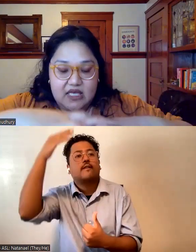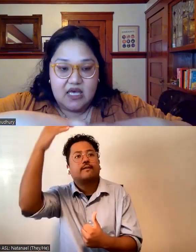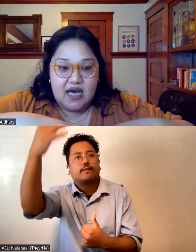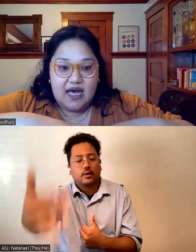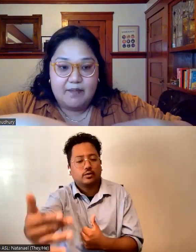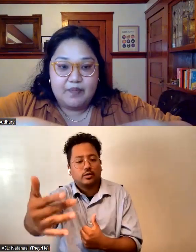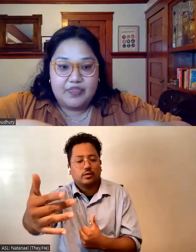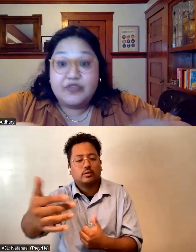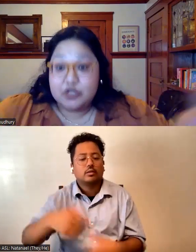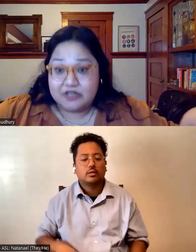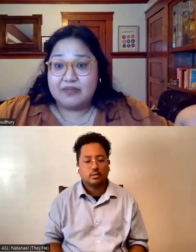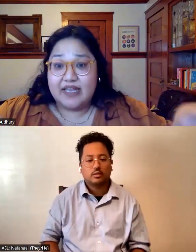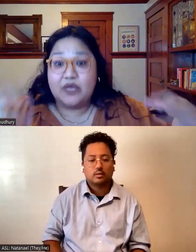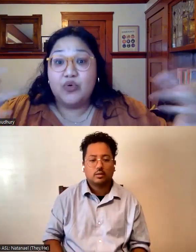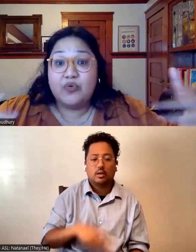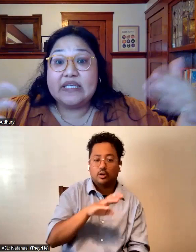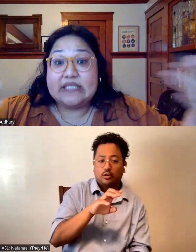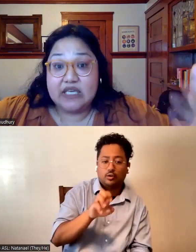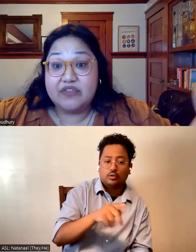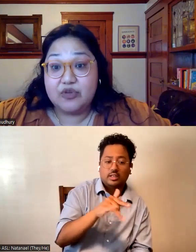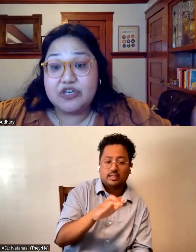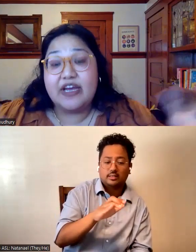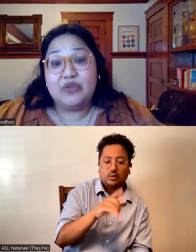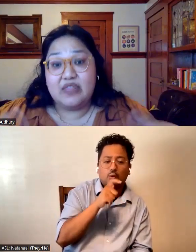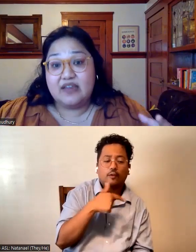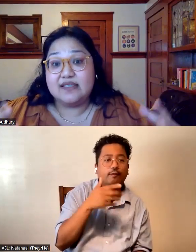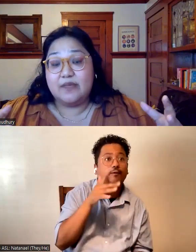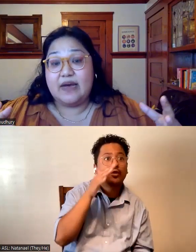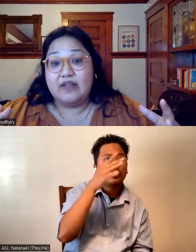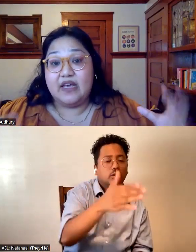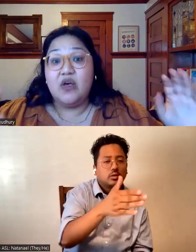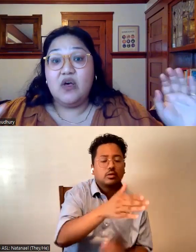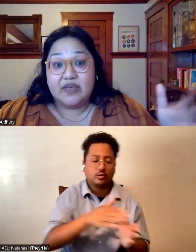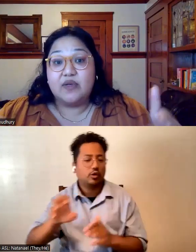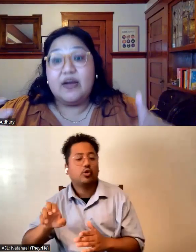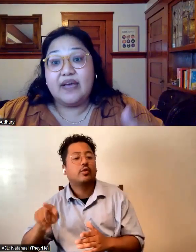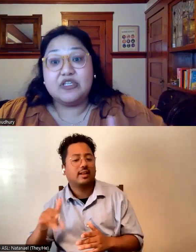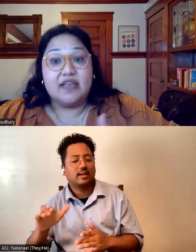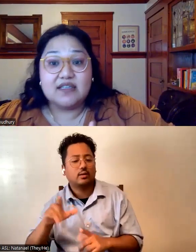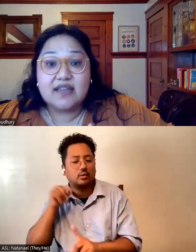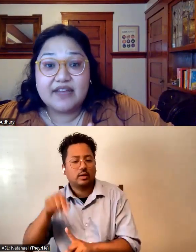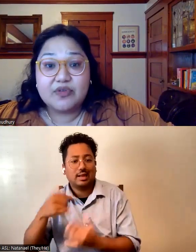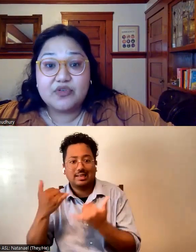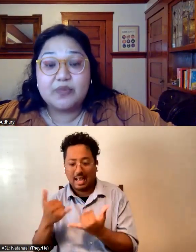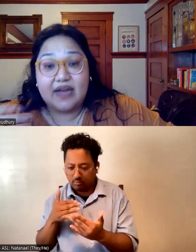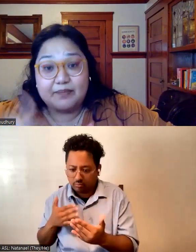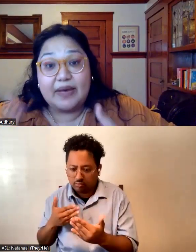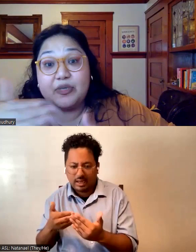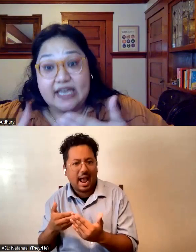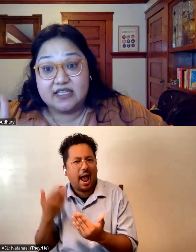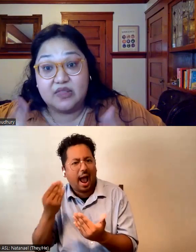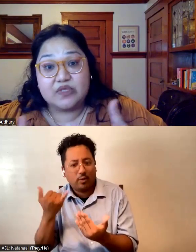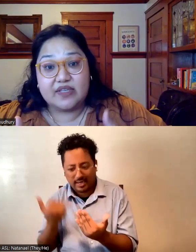like the future, right? Like who do we see in the future? And euthenics is about like, okay, so how do we actually get to that future, but